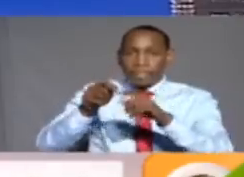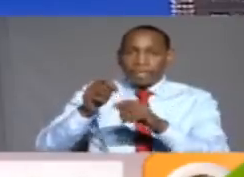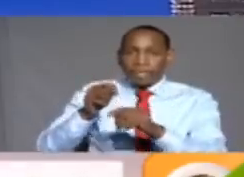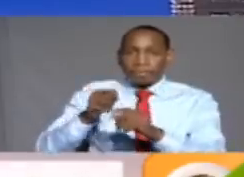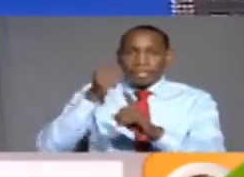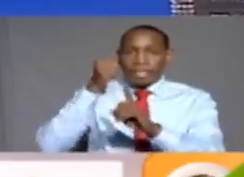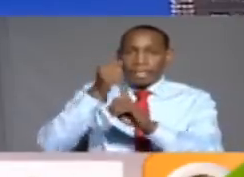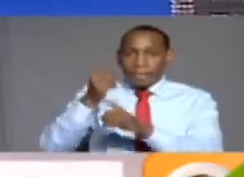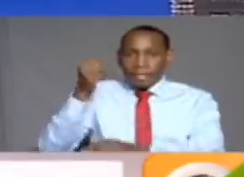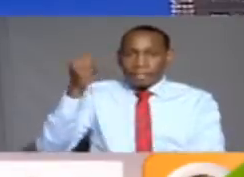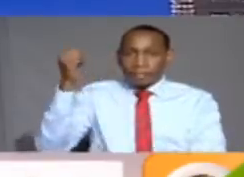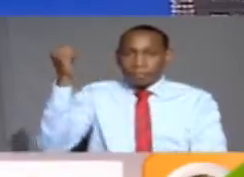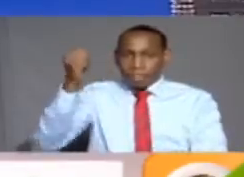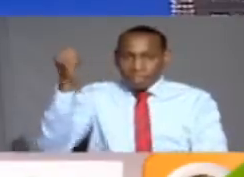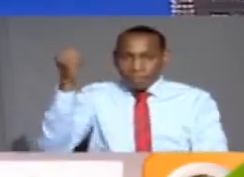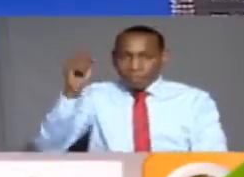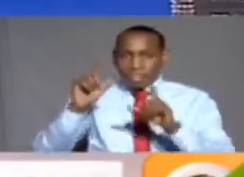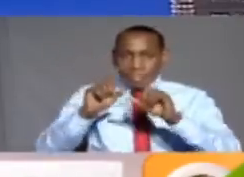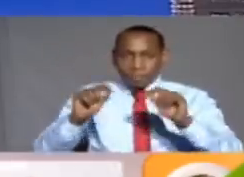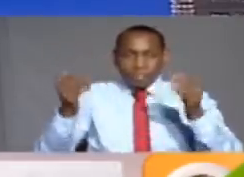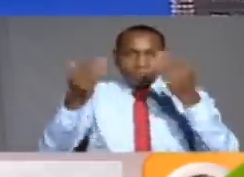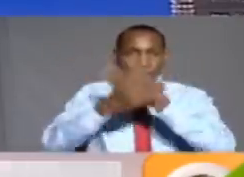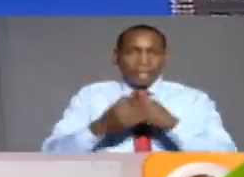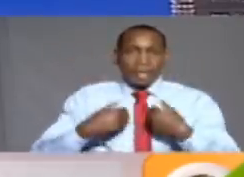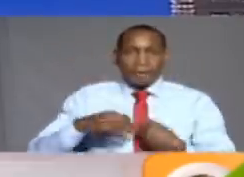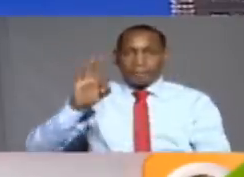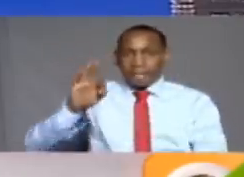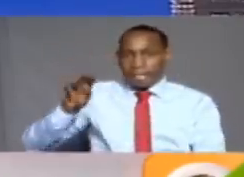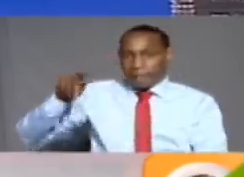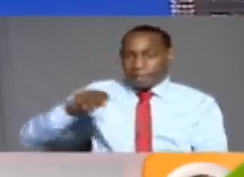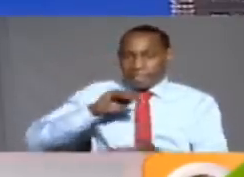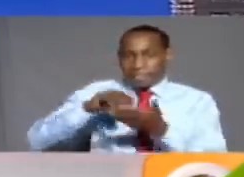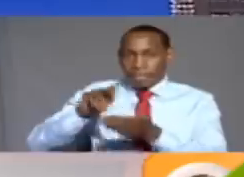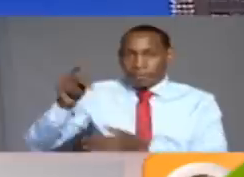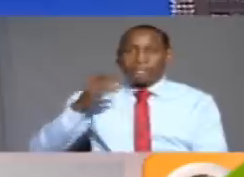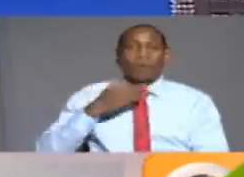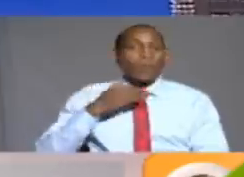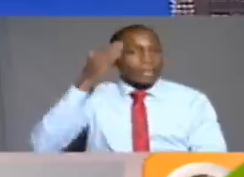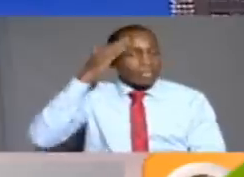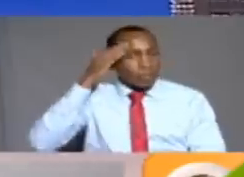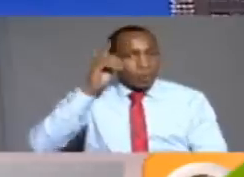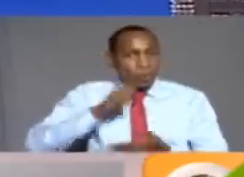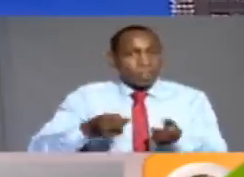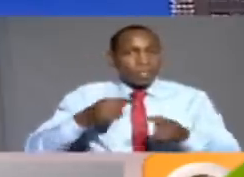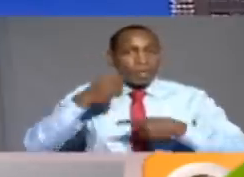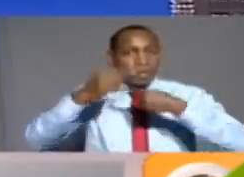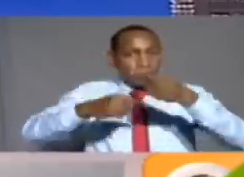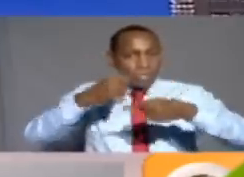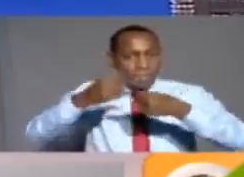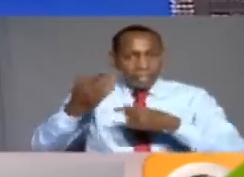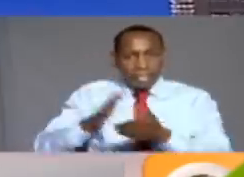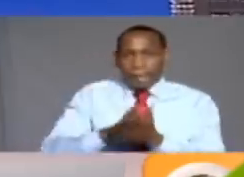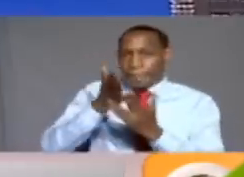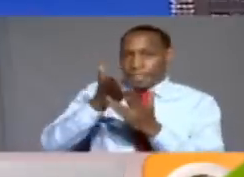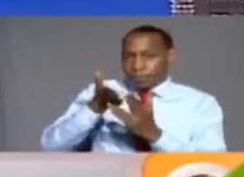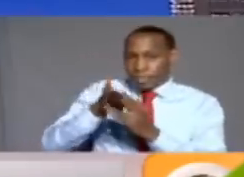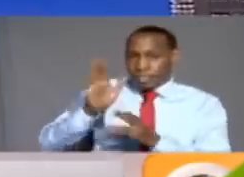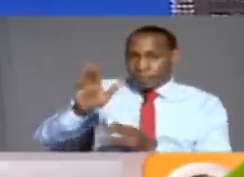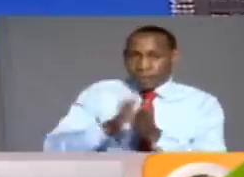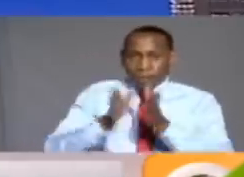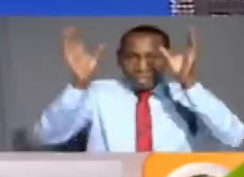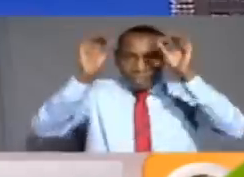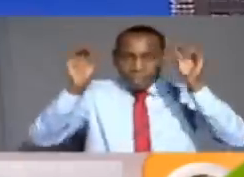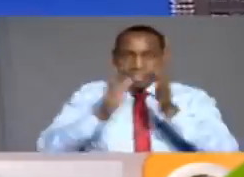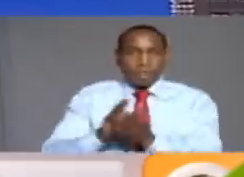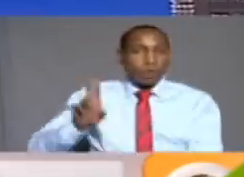political forays. Tonight we talk to three elected members of parliament from central Kenya to find out what is going on between them and the